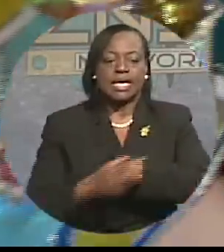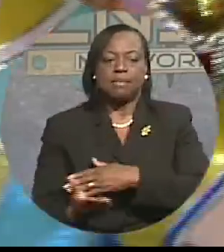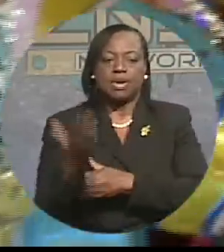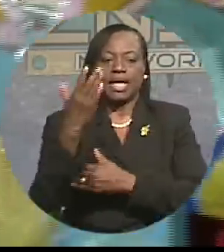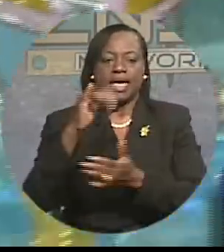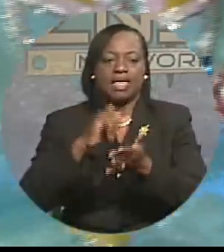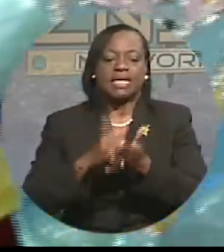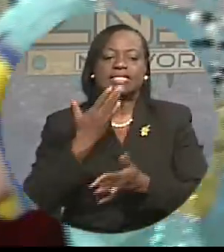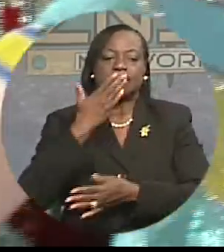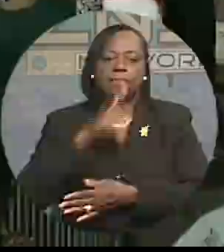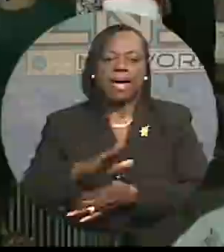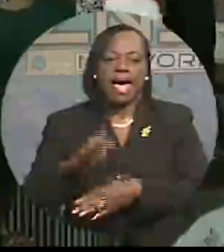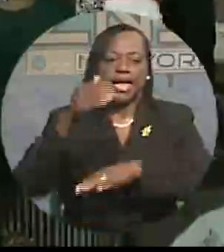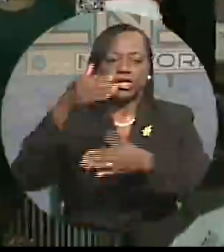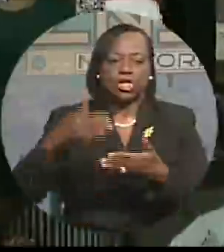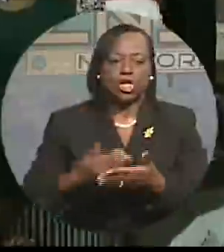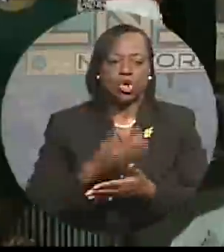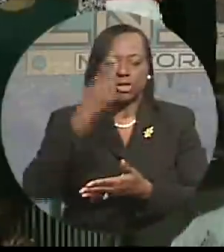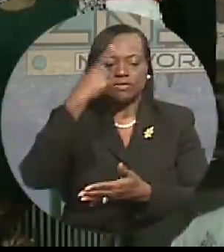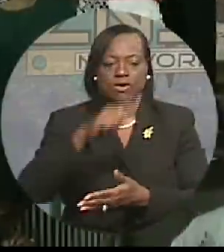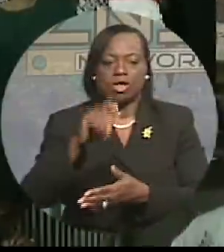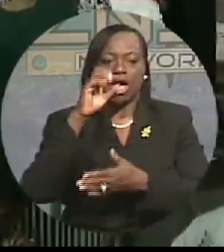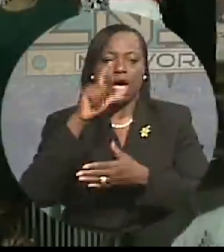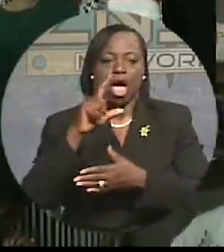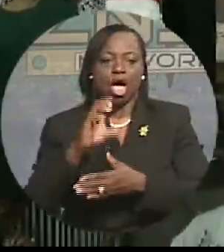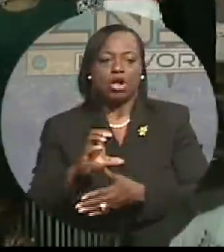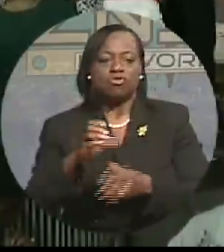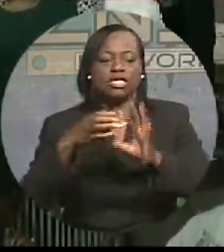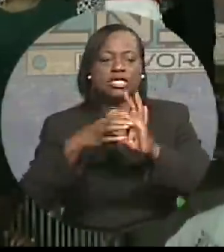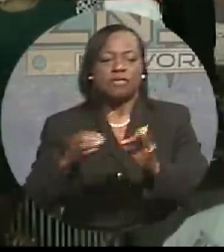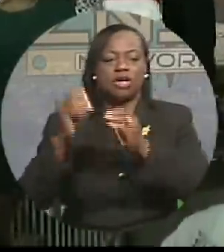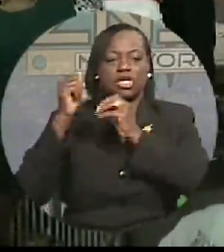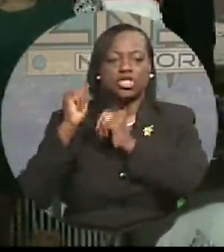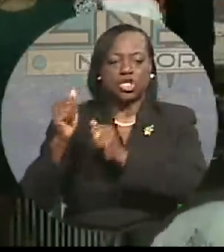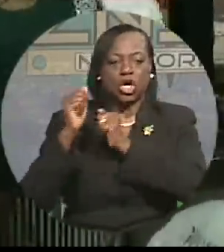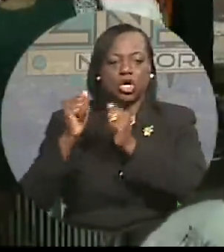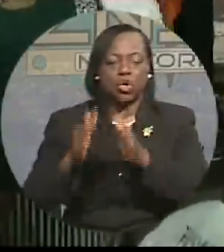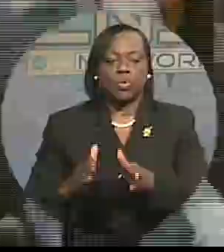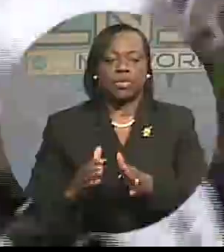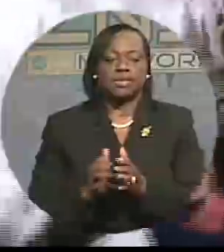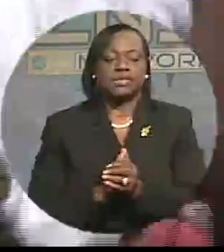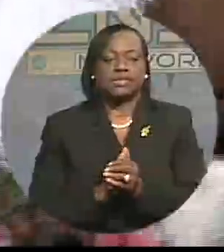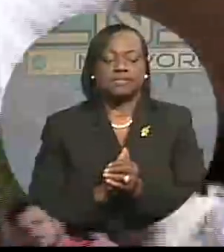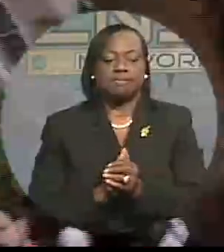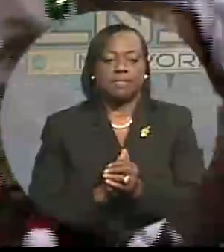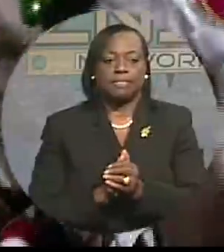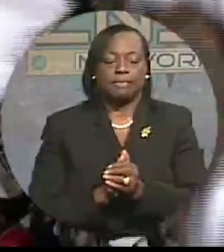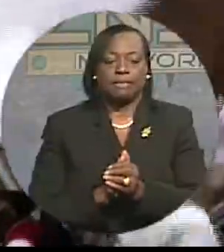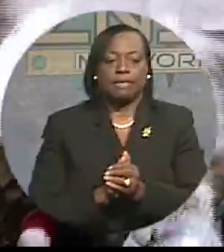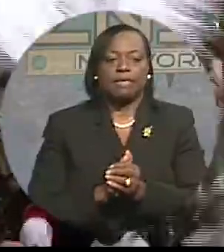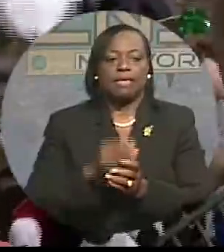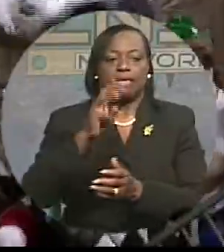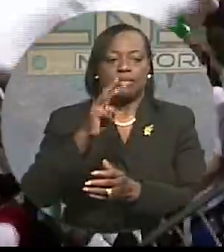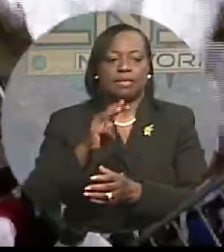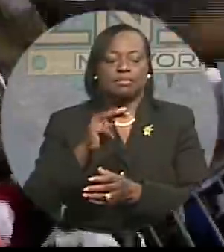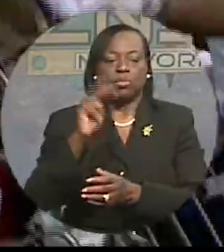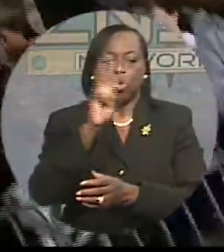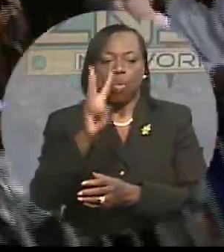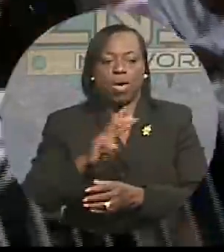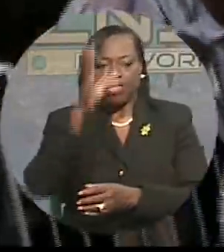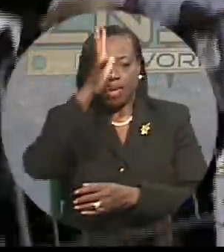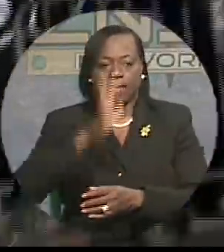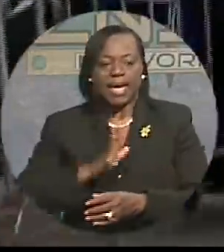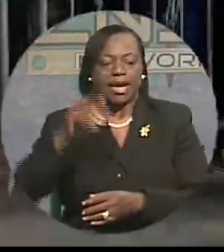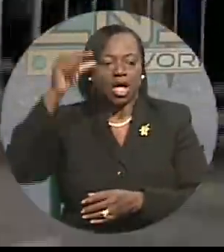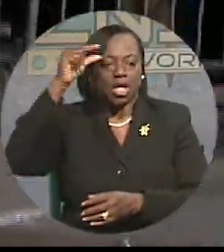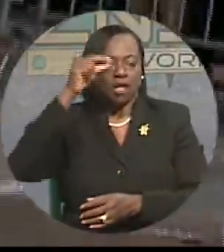the hundreds of Junkanooers set to participate in the cultural explosion. Meteorologist Godfrey Burnside explained what